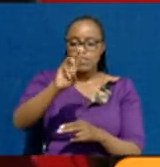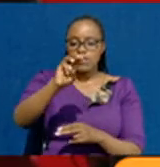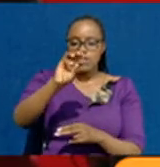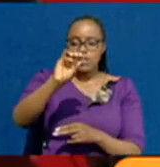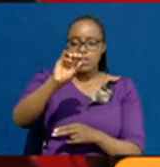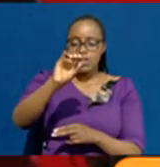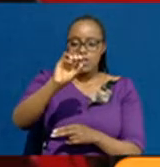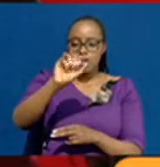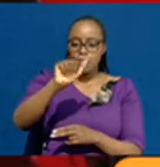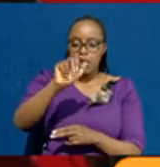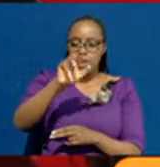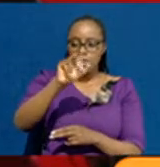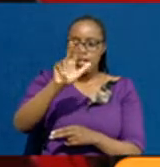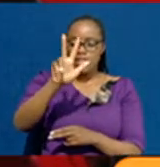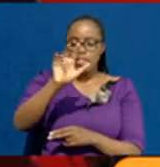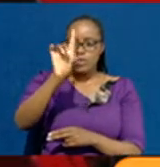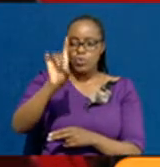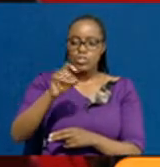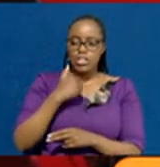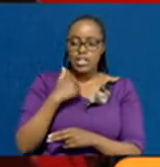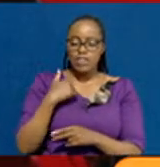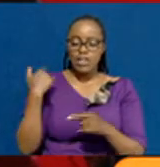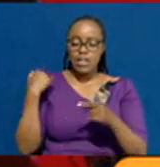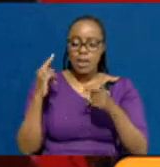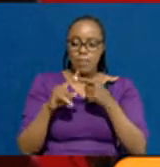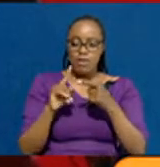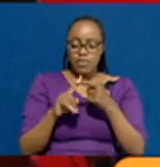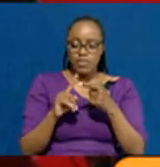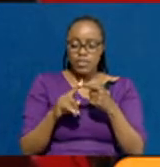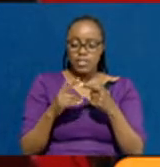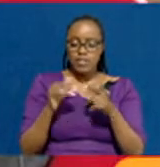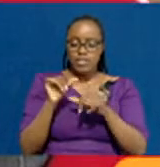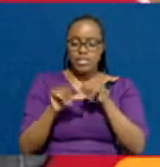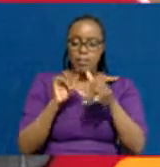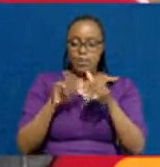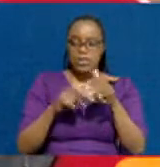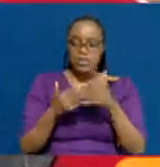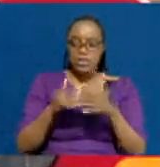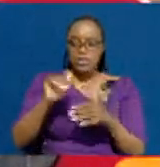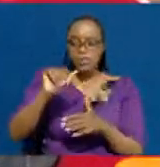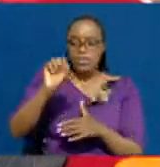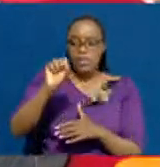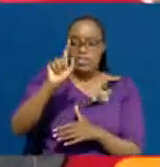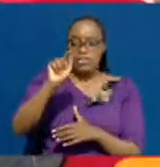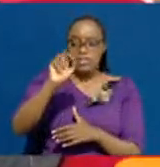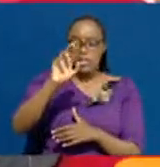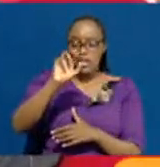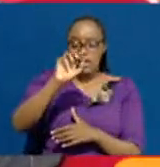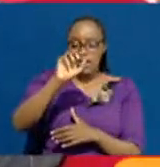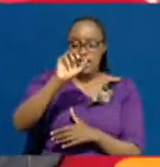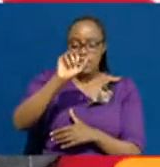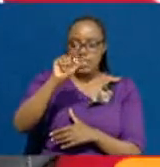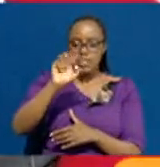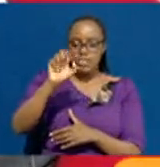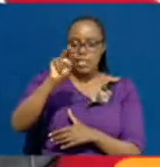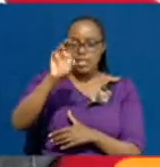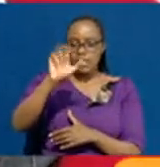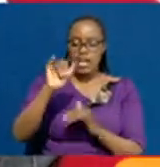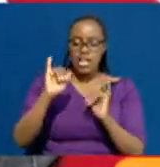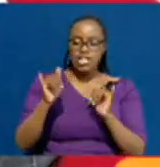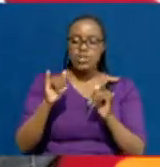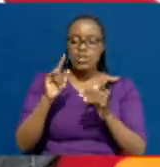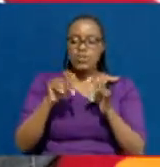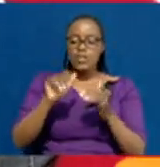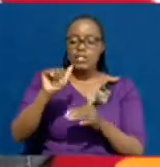Asmiu. I have three questions. The first one is about the AstraZeneca vaccine. News are that